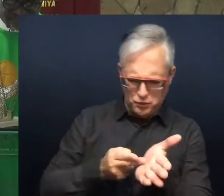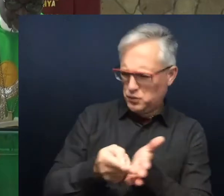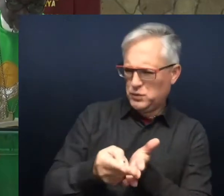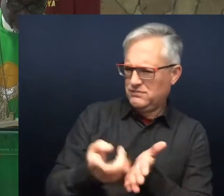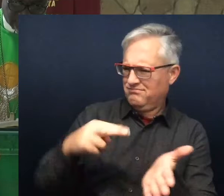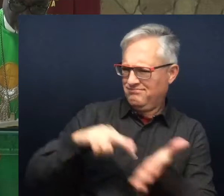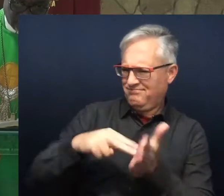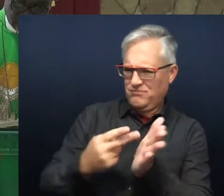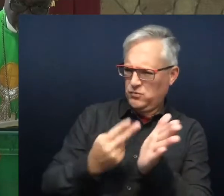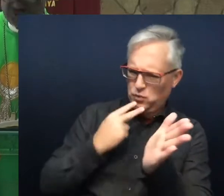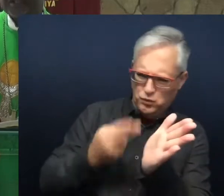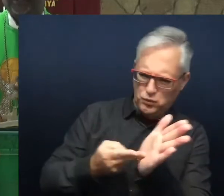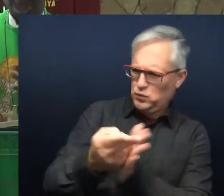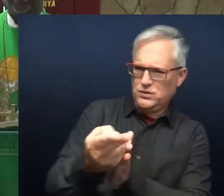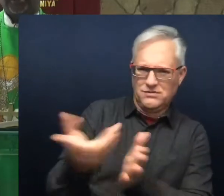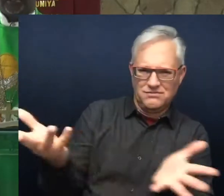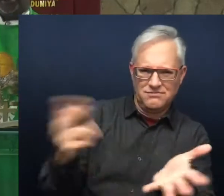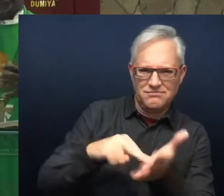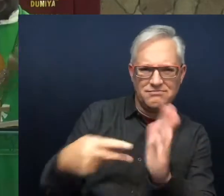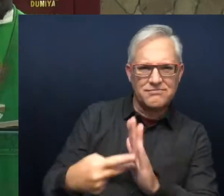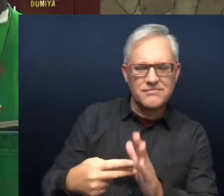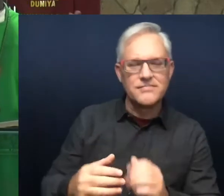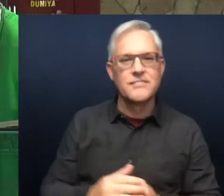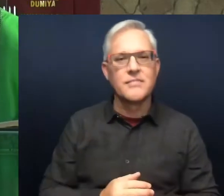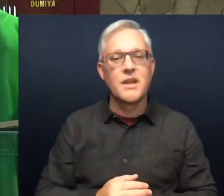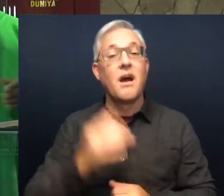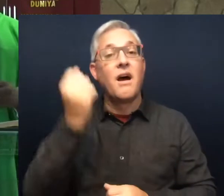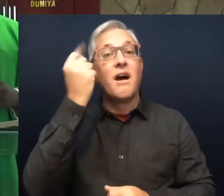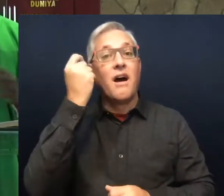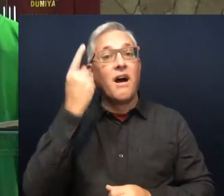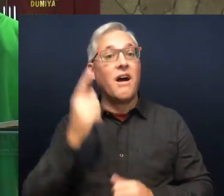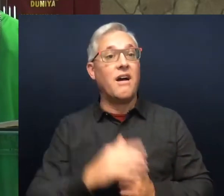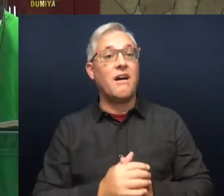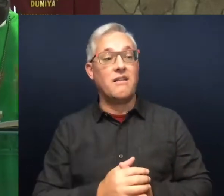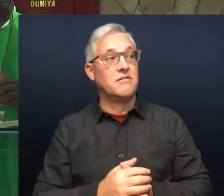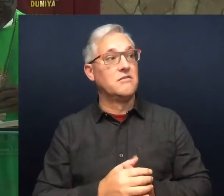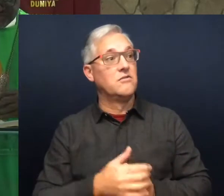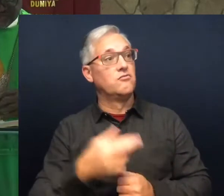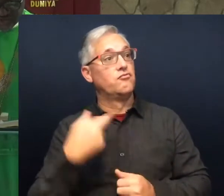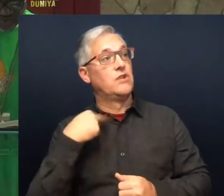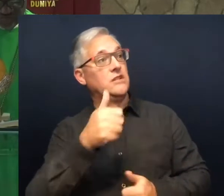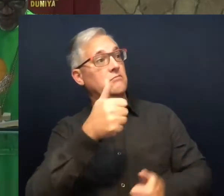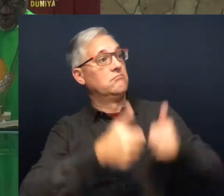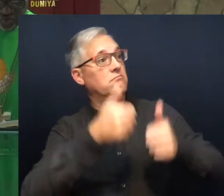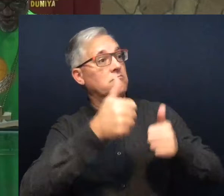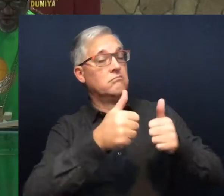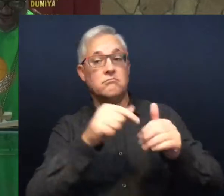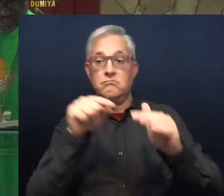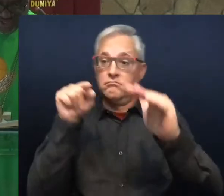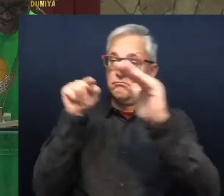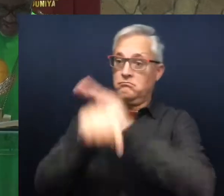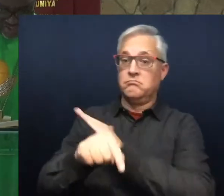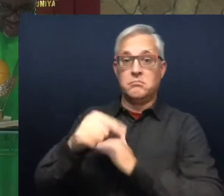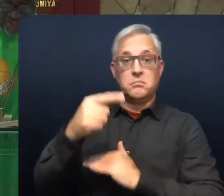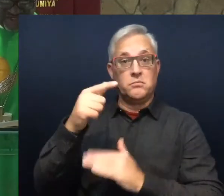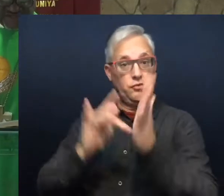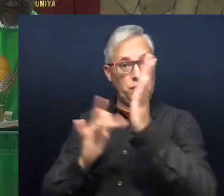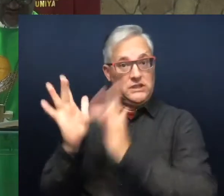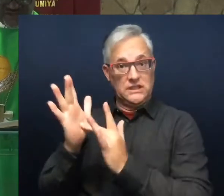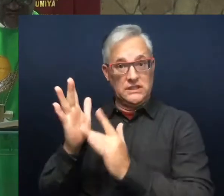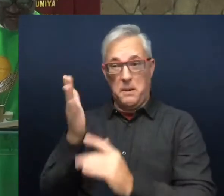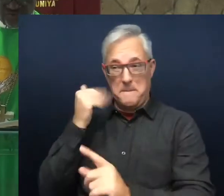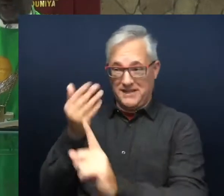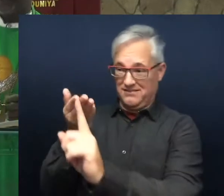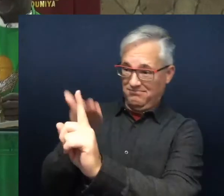asked. You see, the religious leaders executed Jesus not for who he really